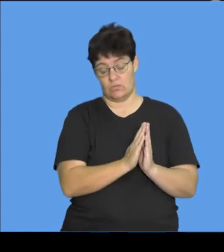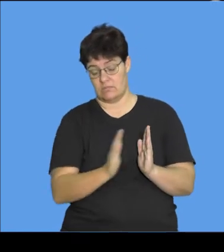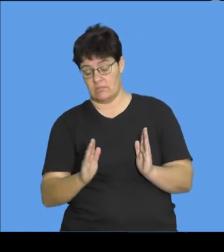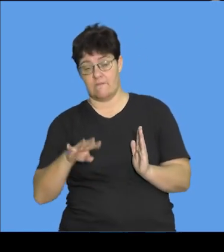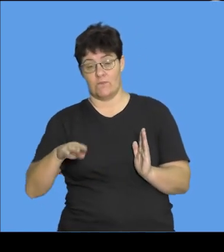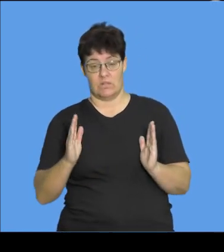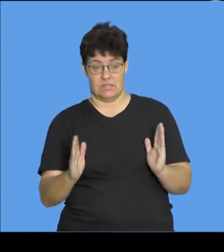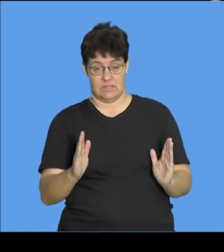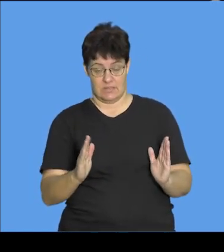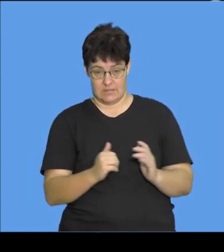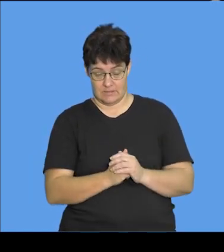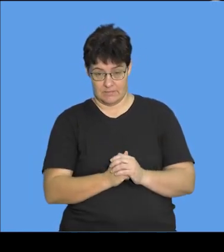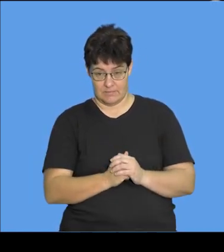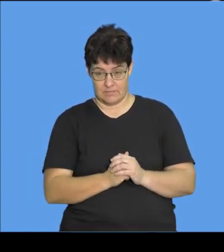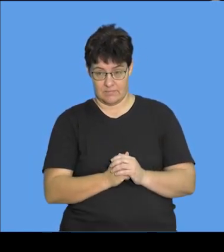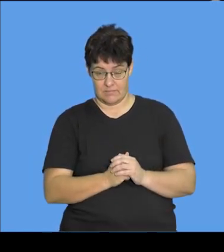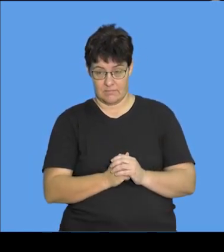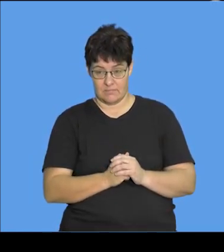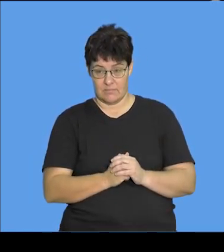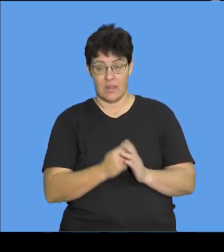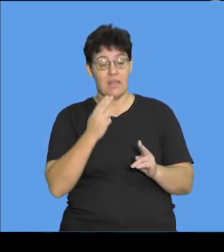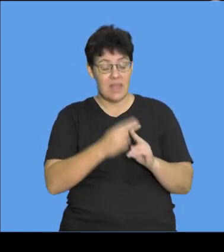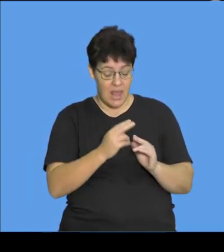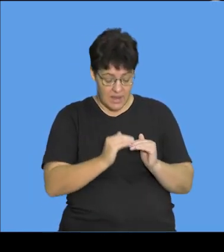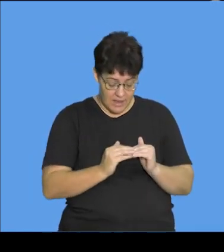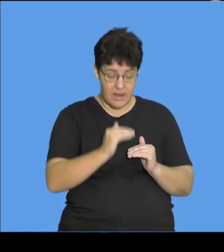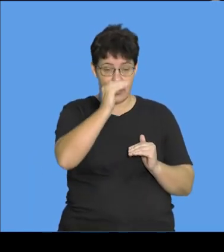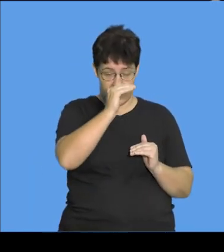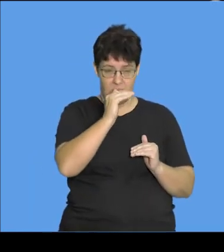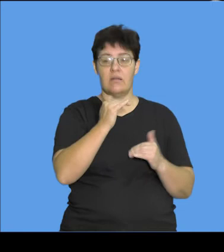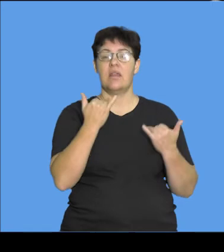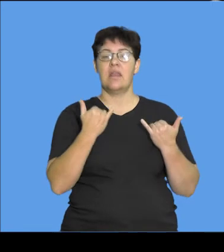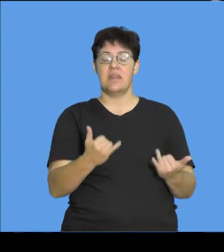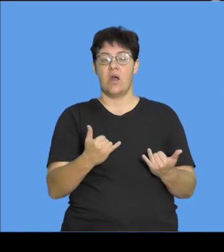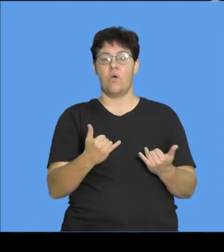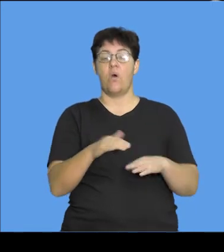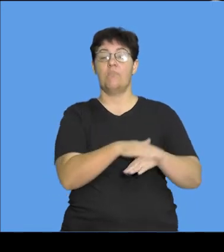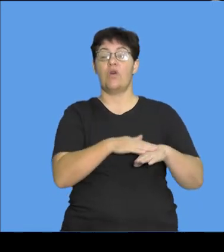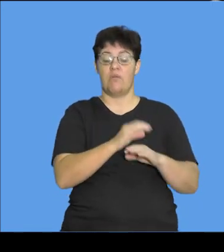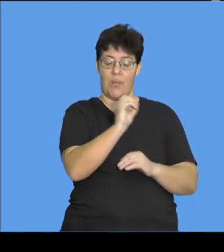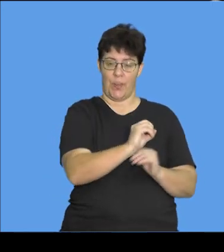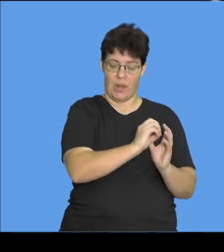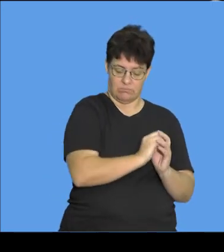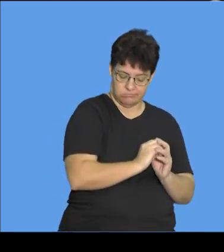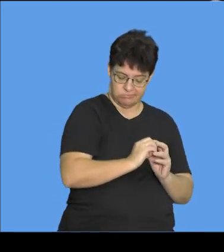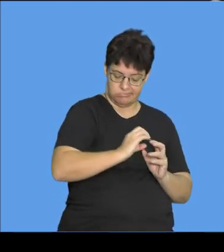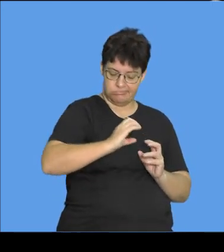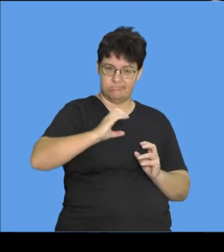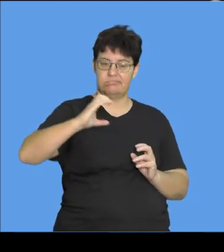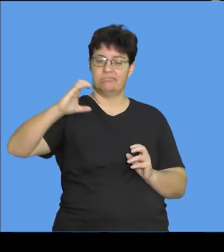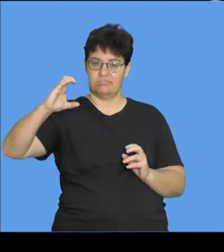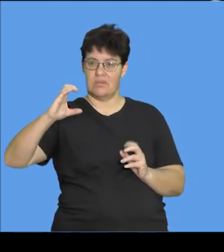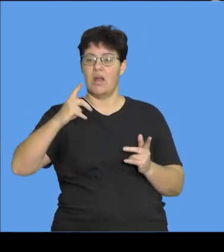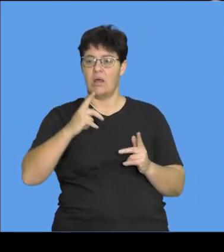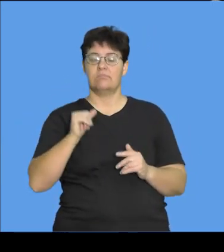14. This in turn causes the development of the primary follicle into what we call a